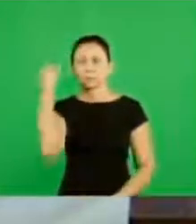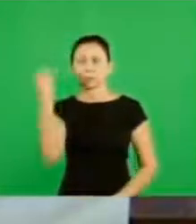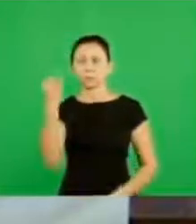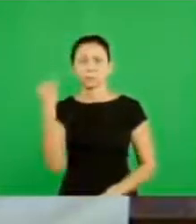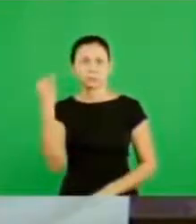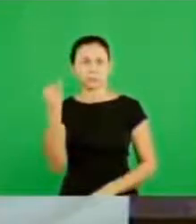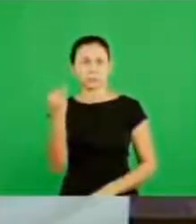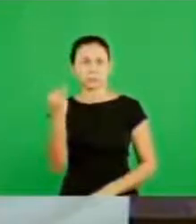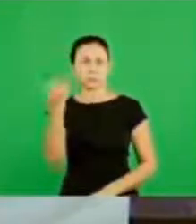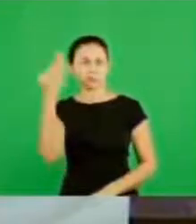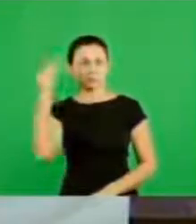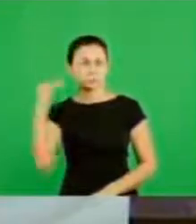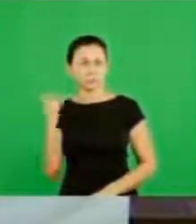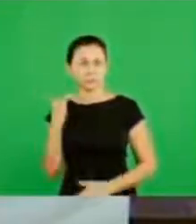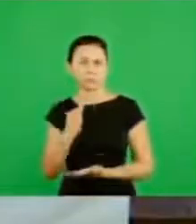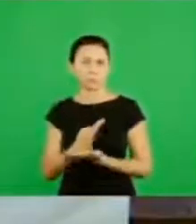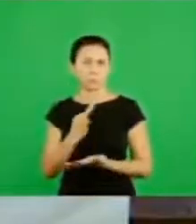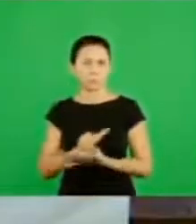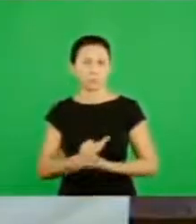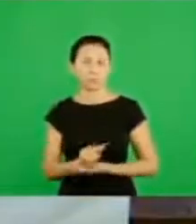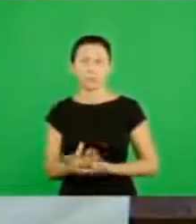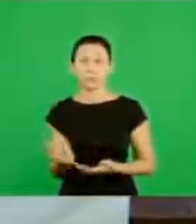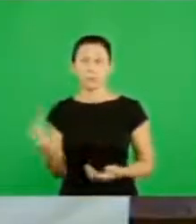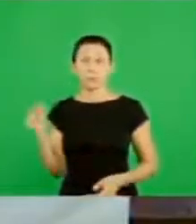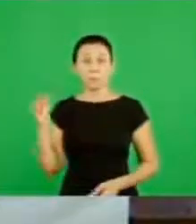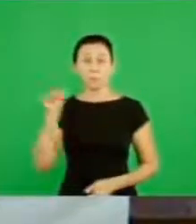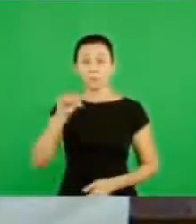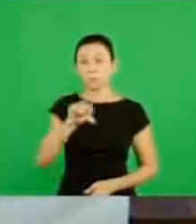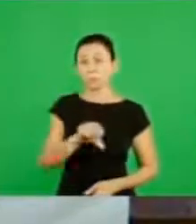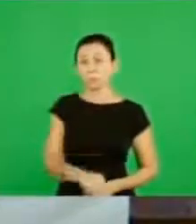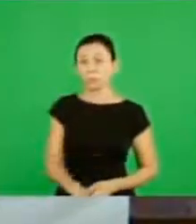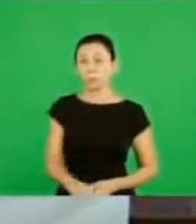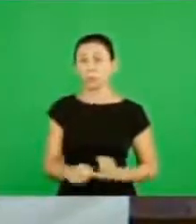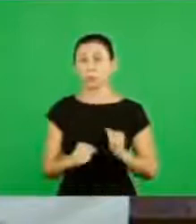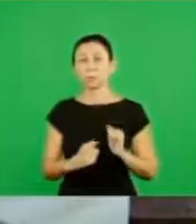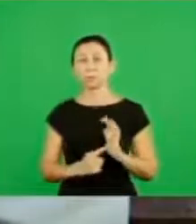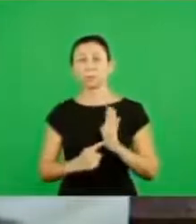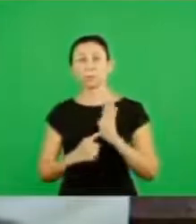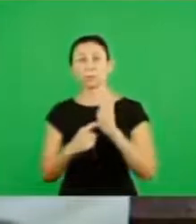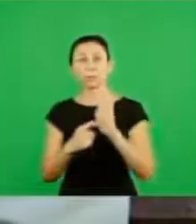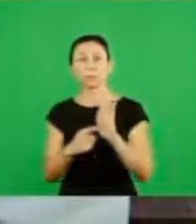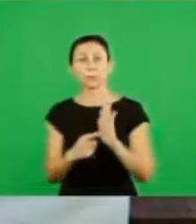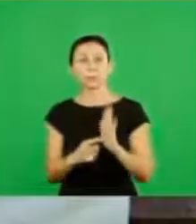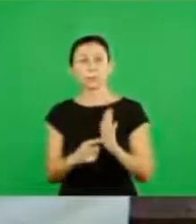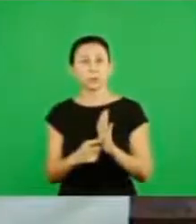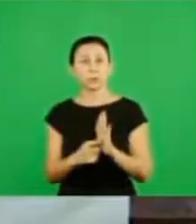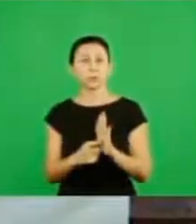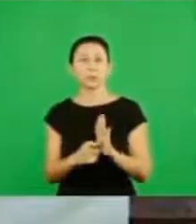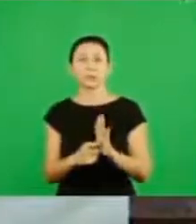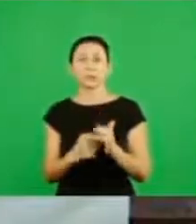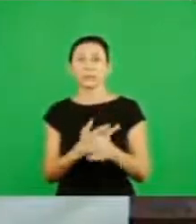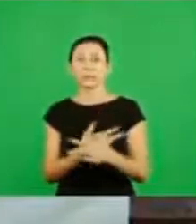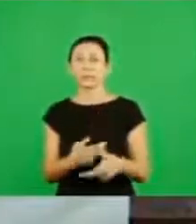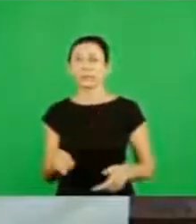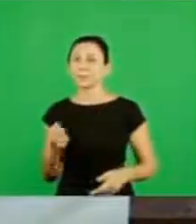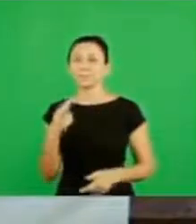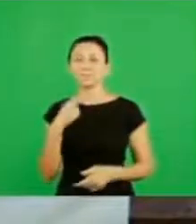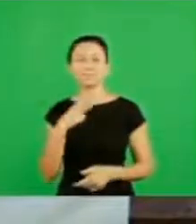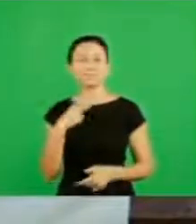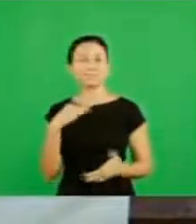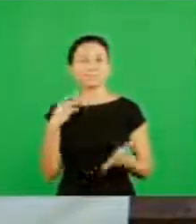Buchmann, Brunner, Kierkegaard, the worst of them, that presented everything there